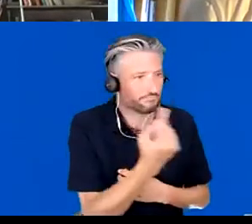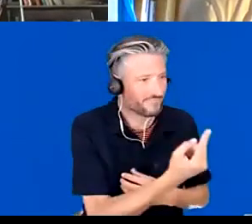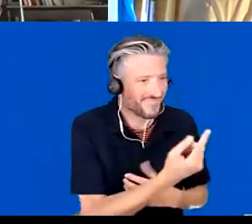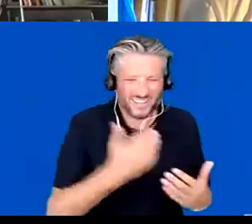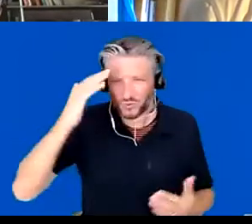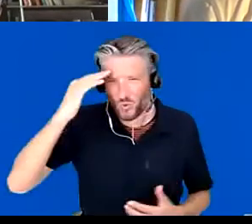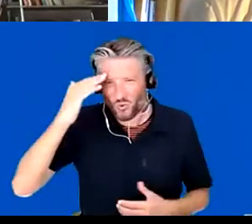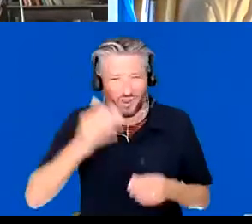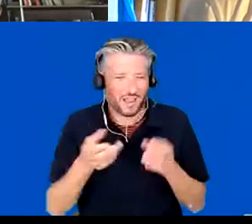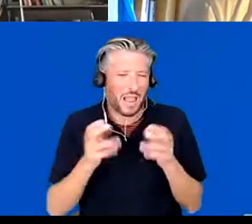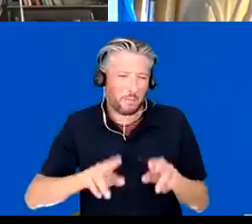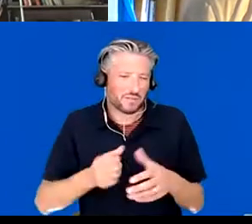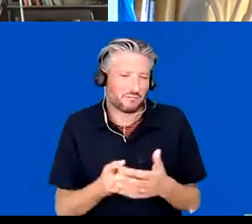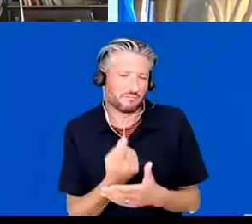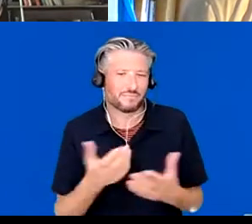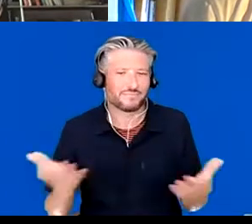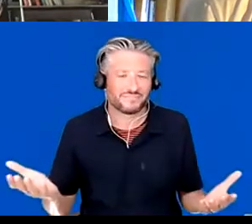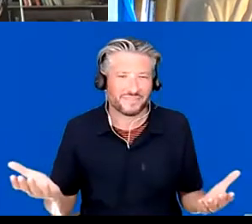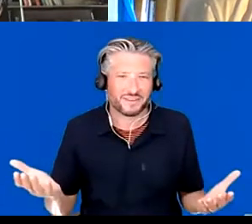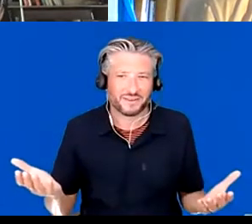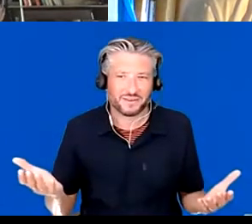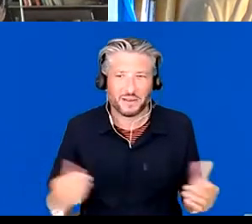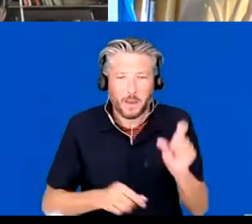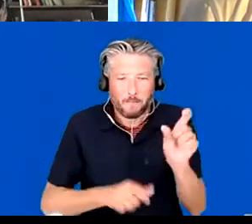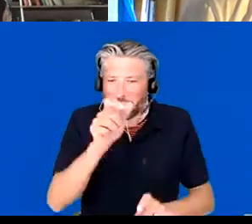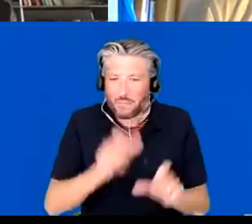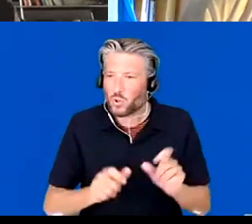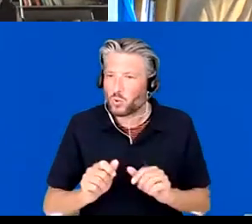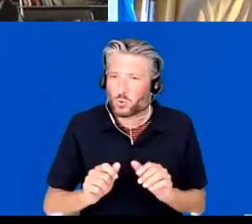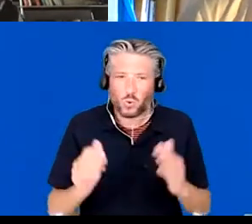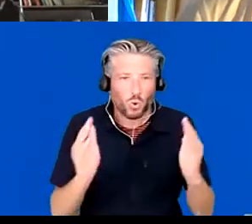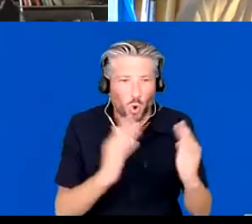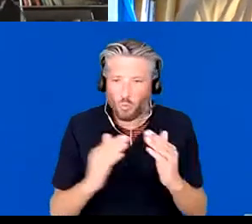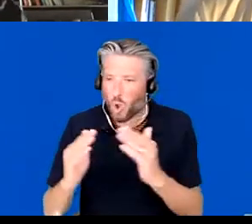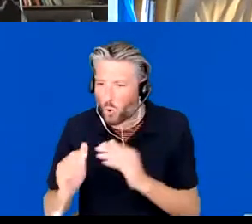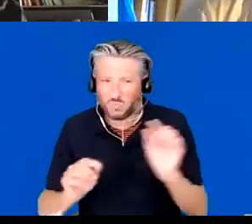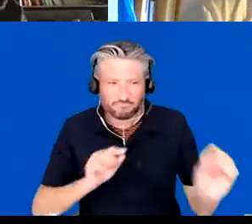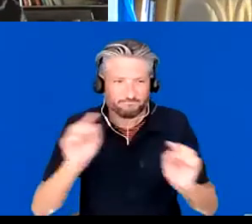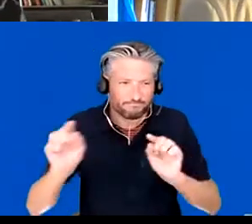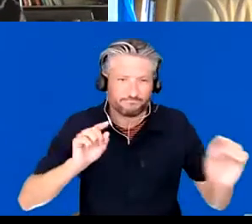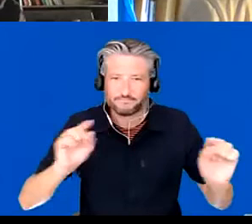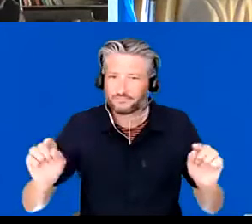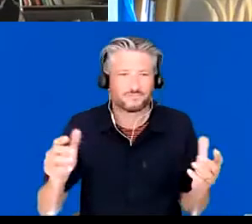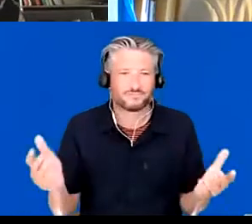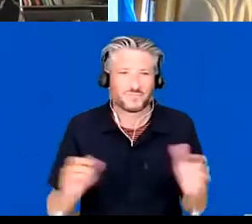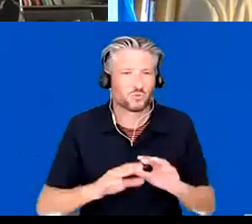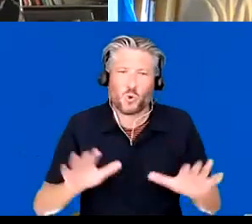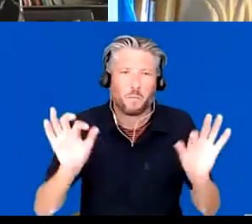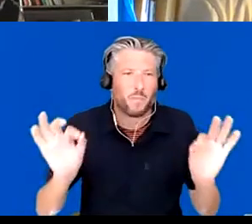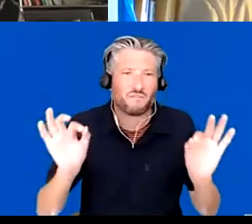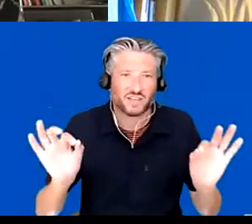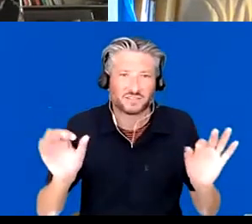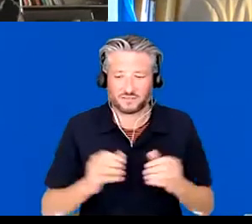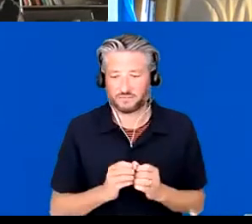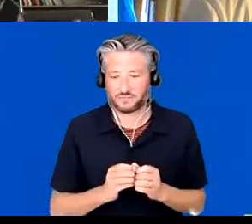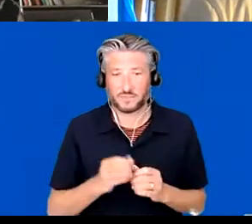because if people are participating virtually, they won't have perfect access, and if the connection fails, it's fine, you know, we'll get it up again and it'll work.